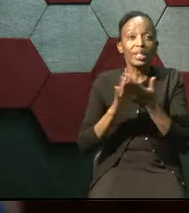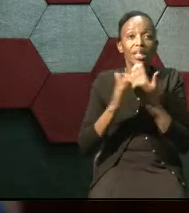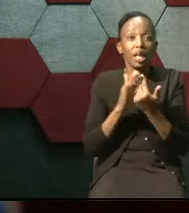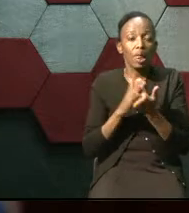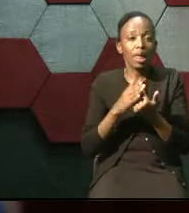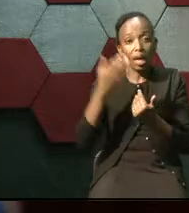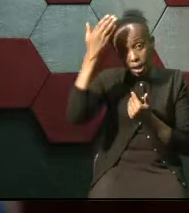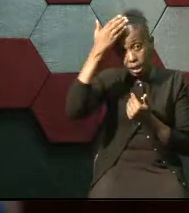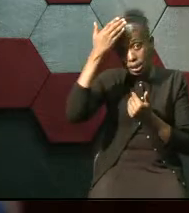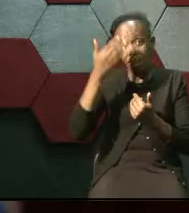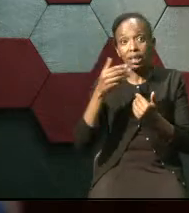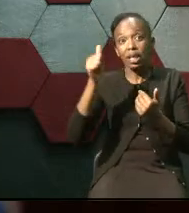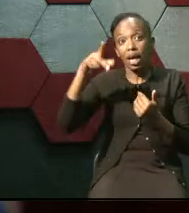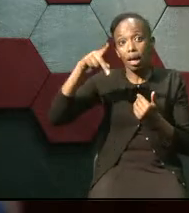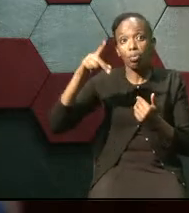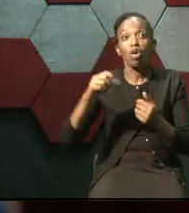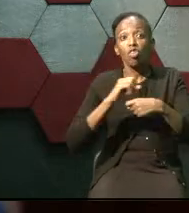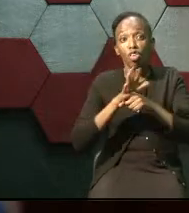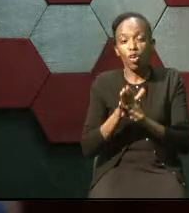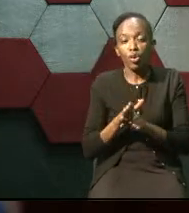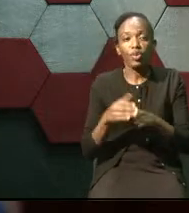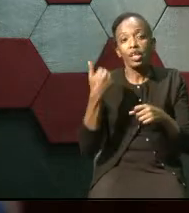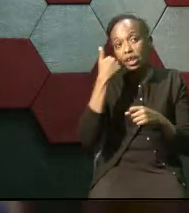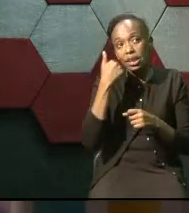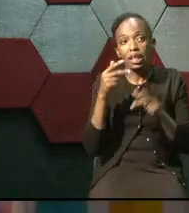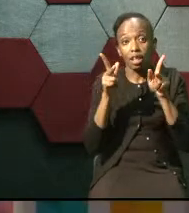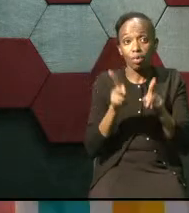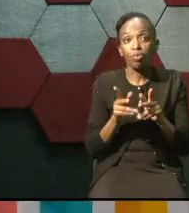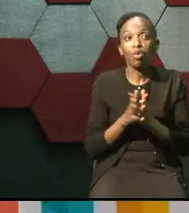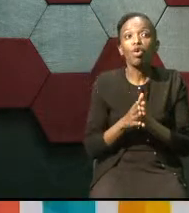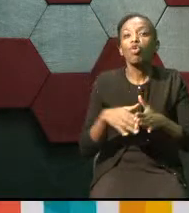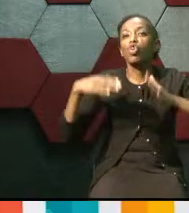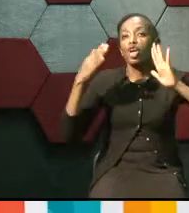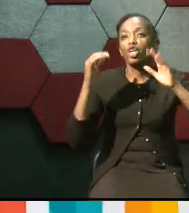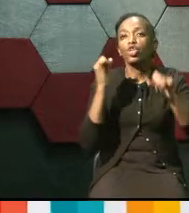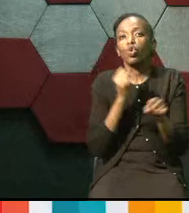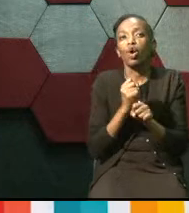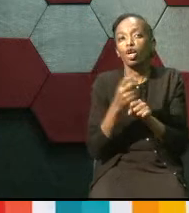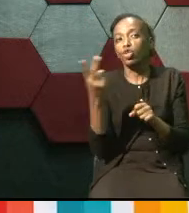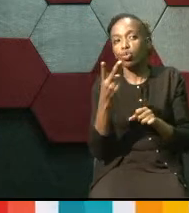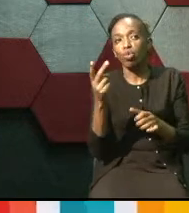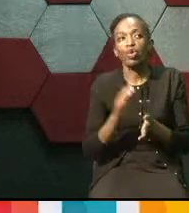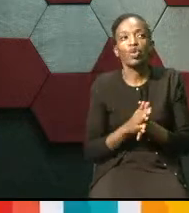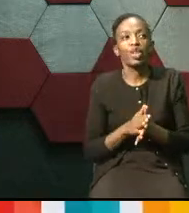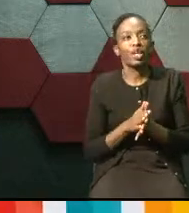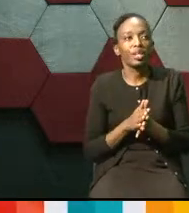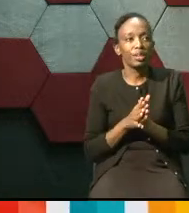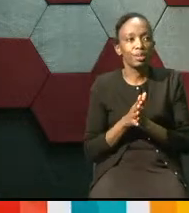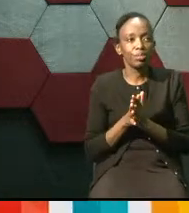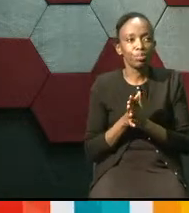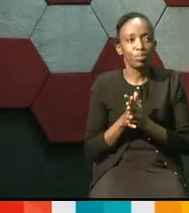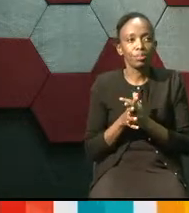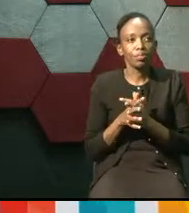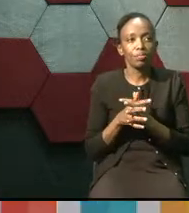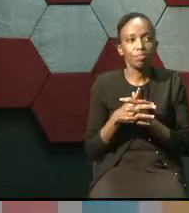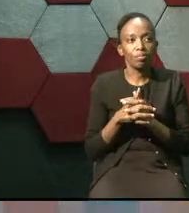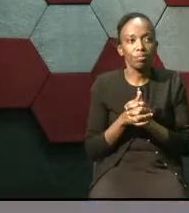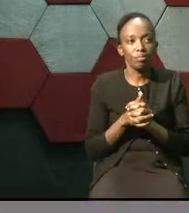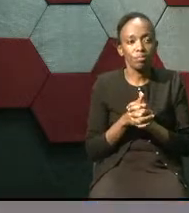for COVID-19 Victims. Great job, Virginia and Anna. Best wishes.